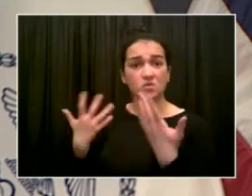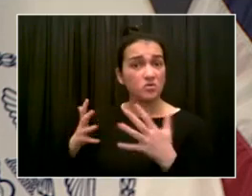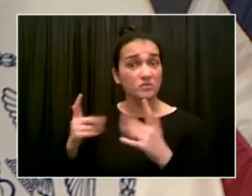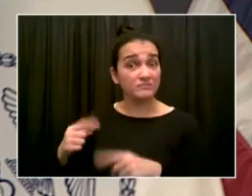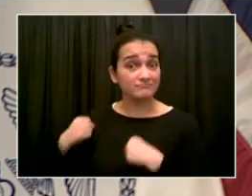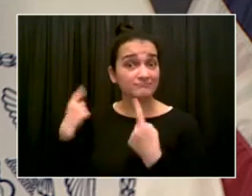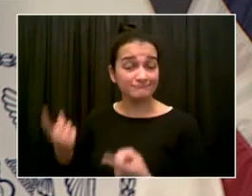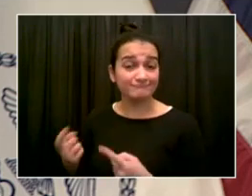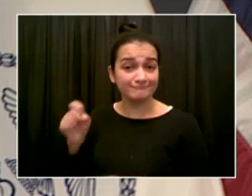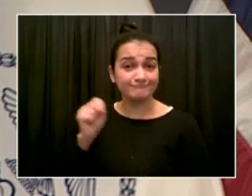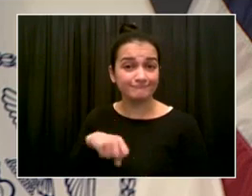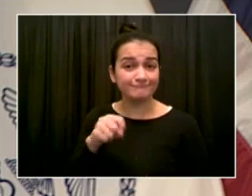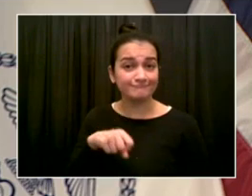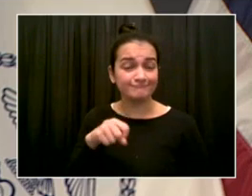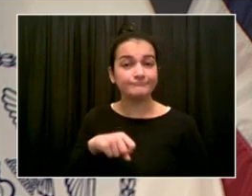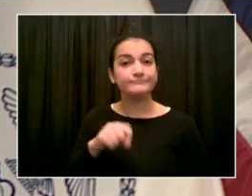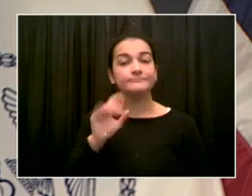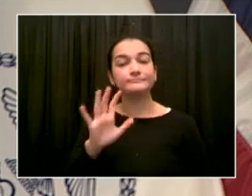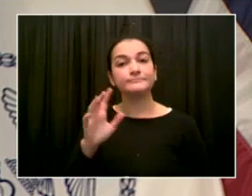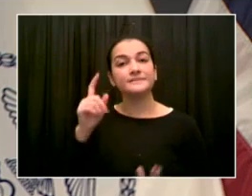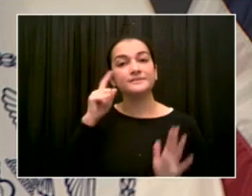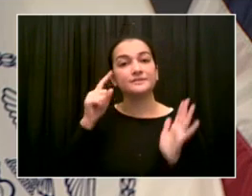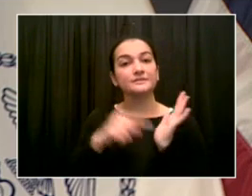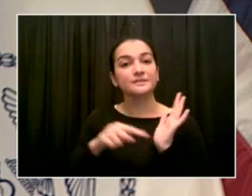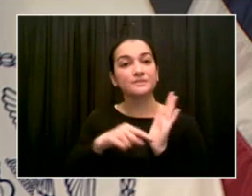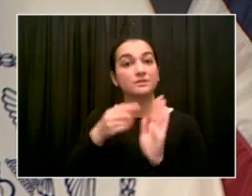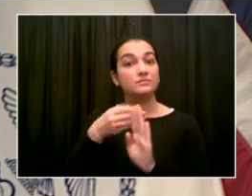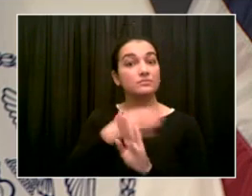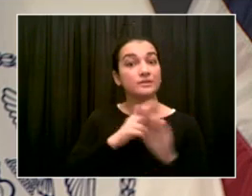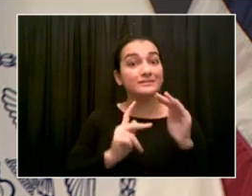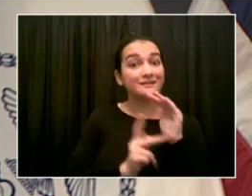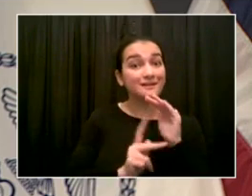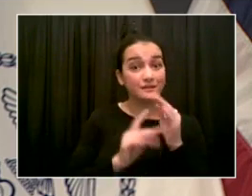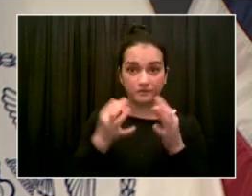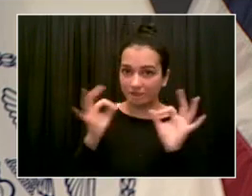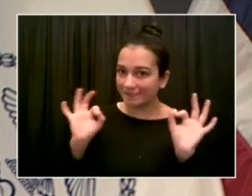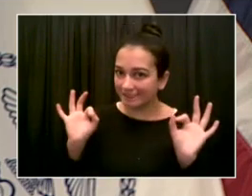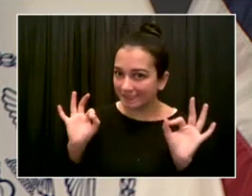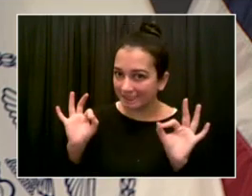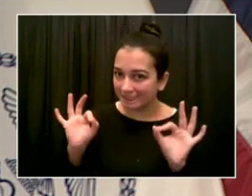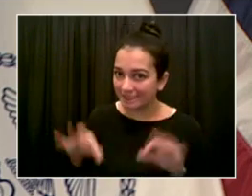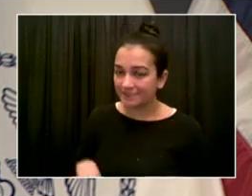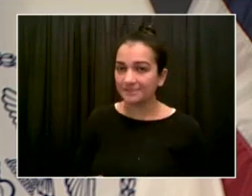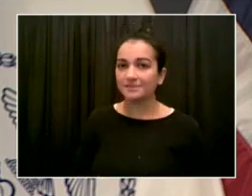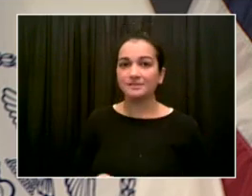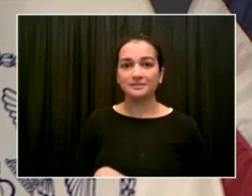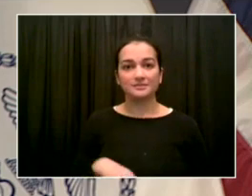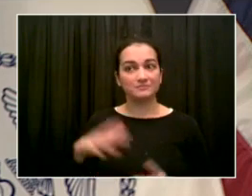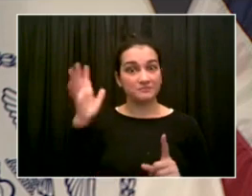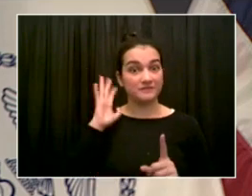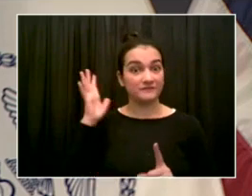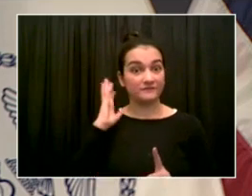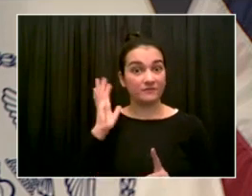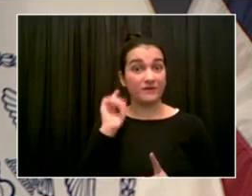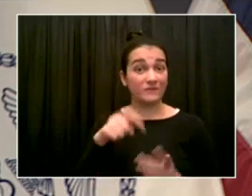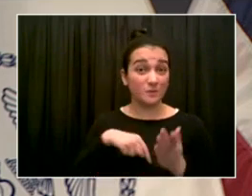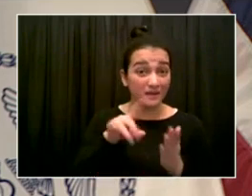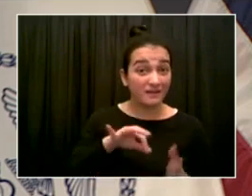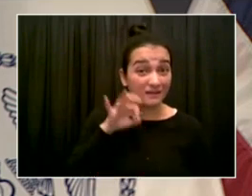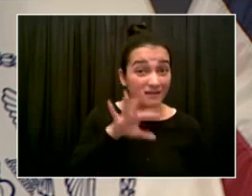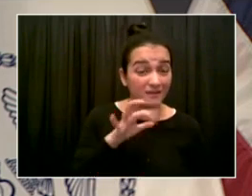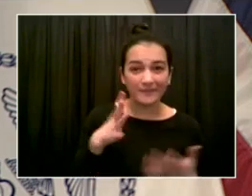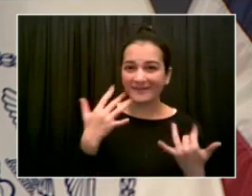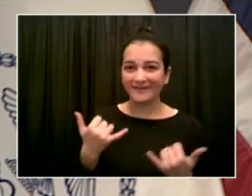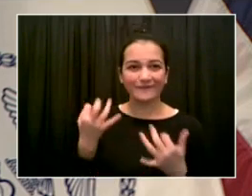of thousands of kids and hundreds of thousands of families have benefited. 3K, of course, after school for free. All of these